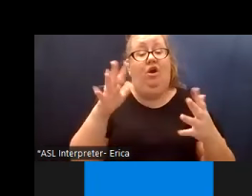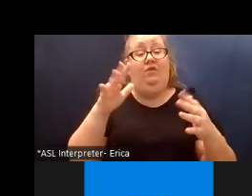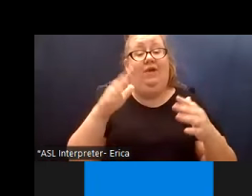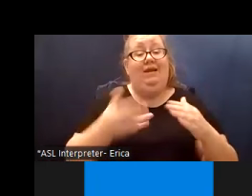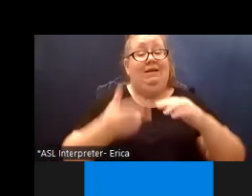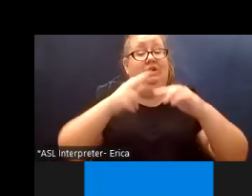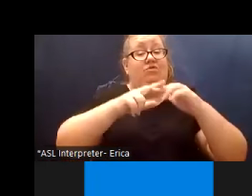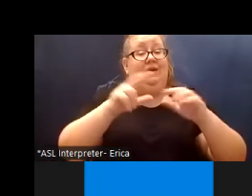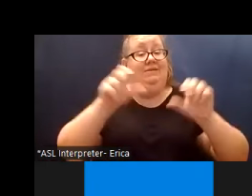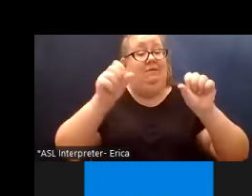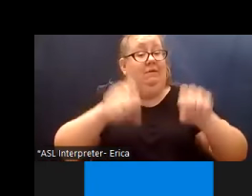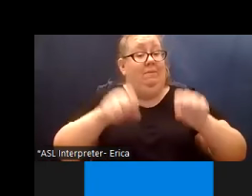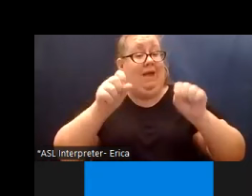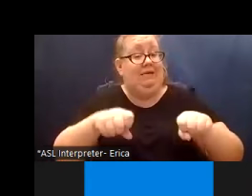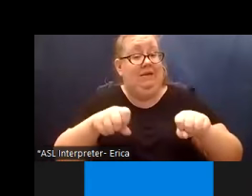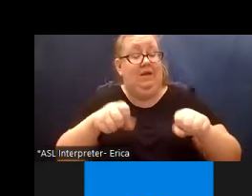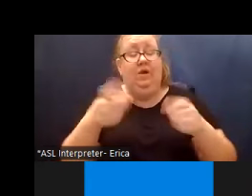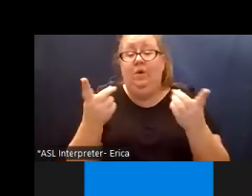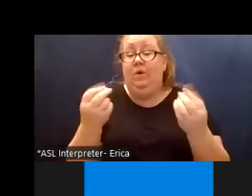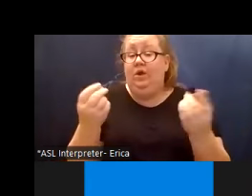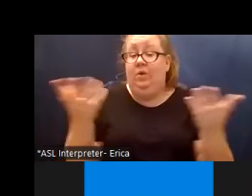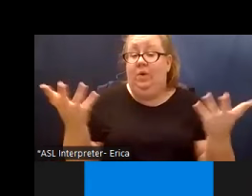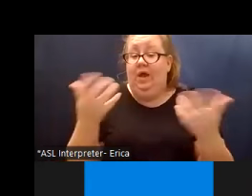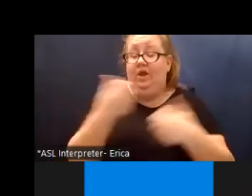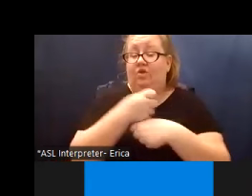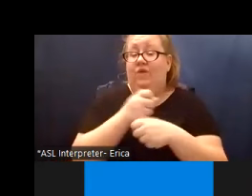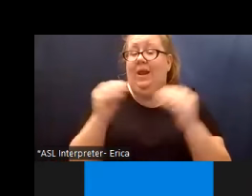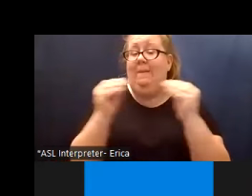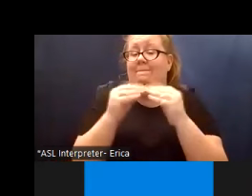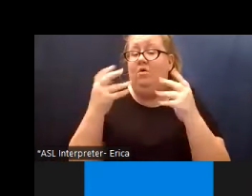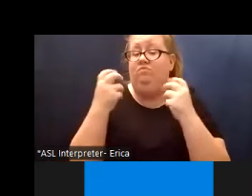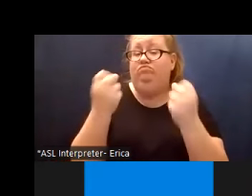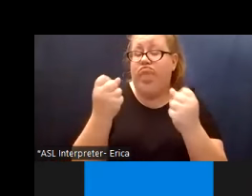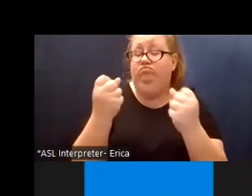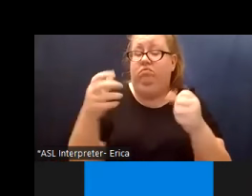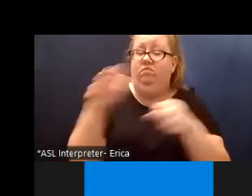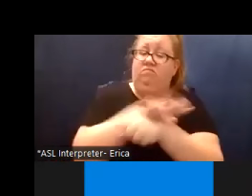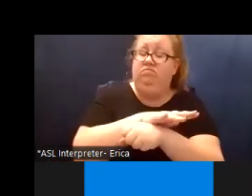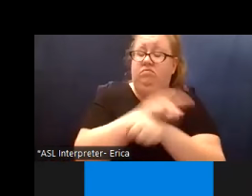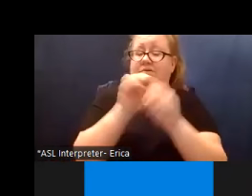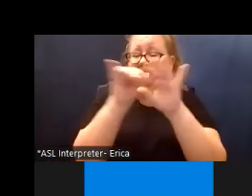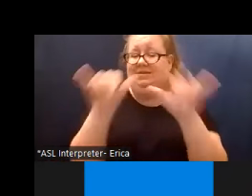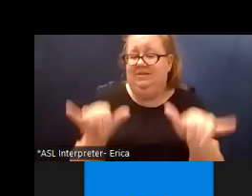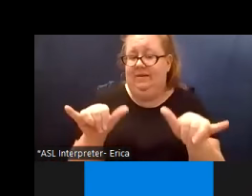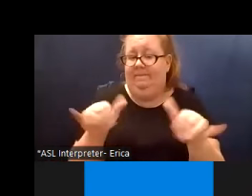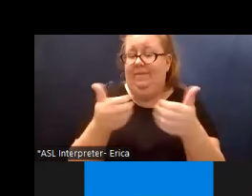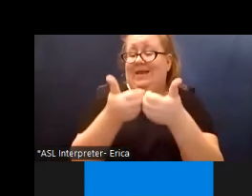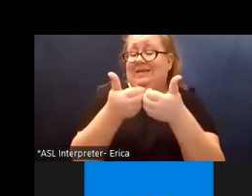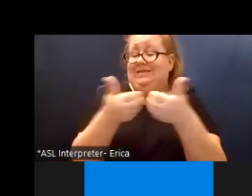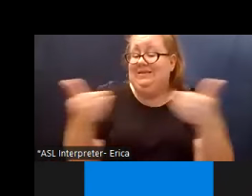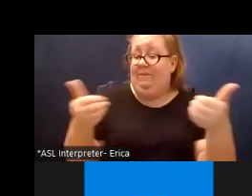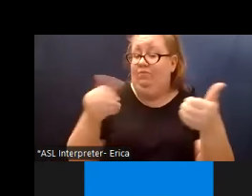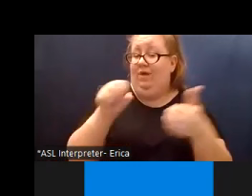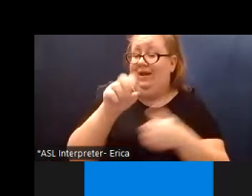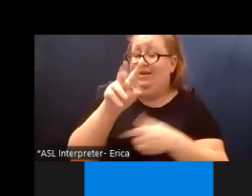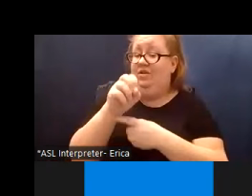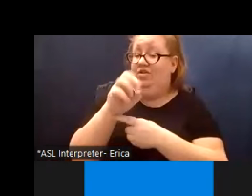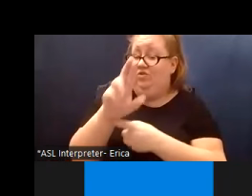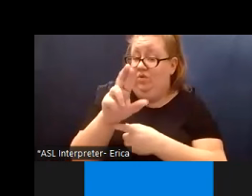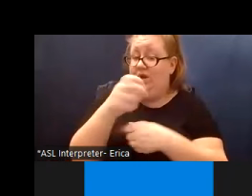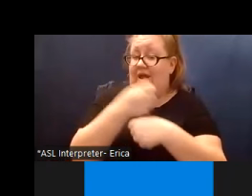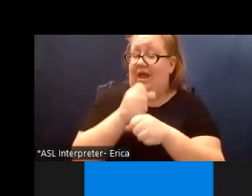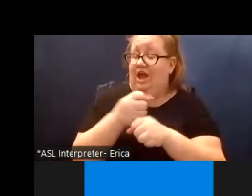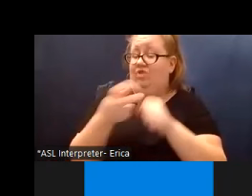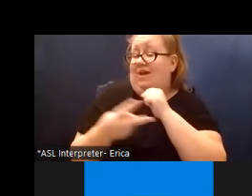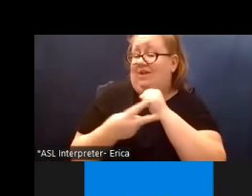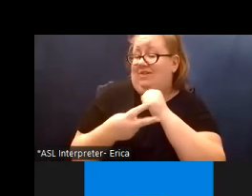we propose creating a more robust system, separating sewers, creating retention areas that would